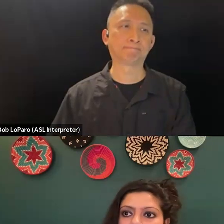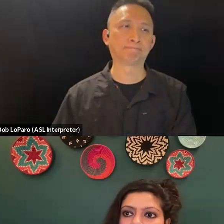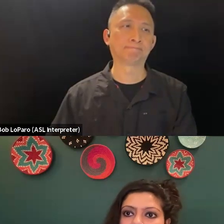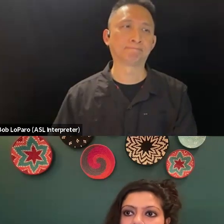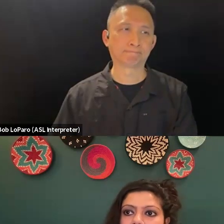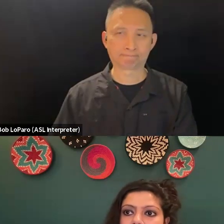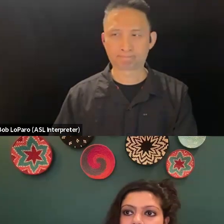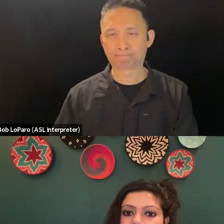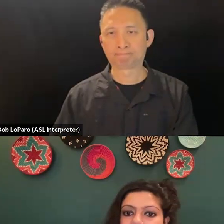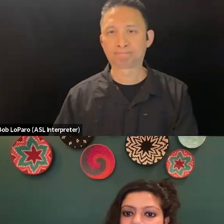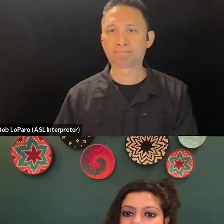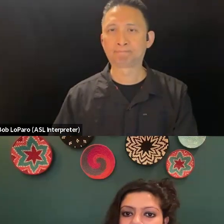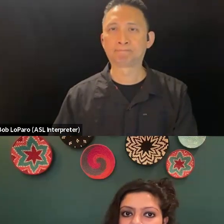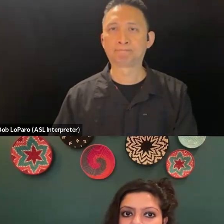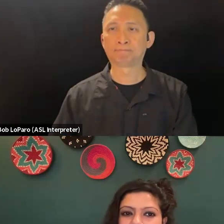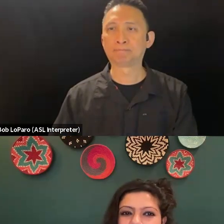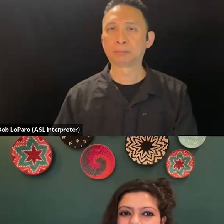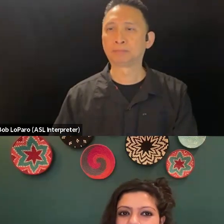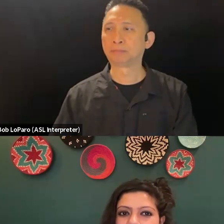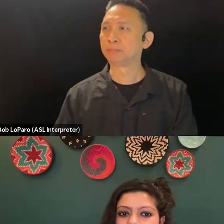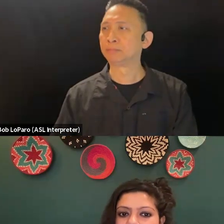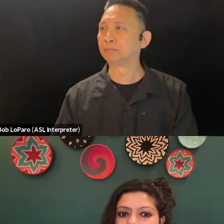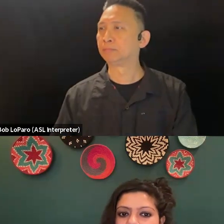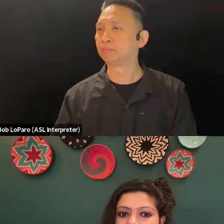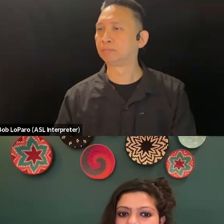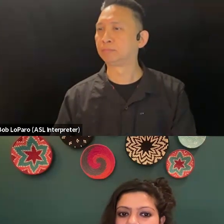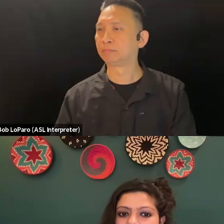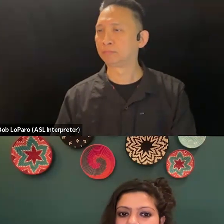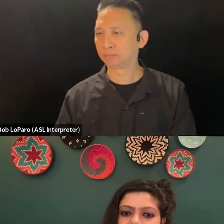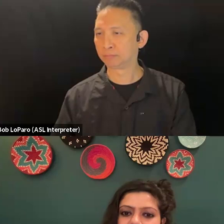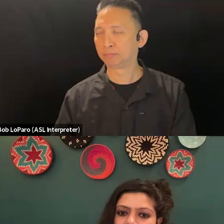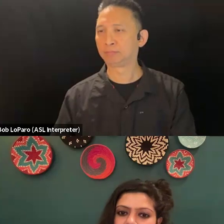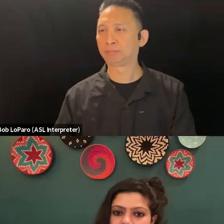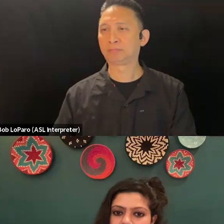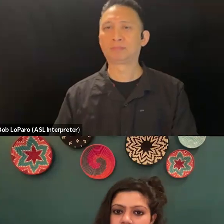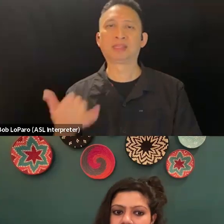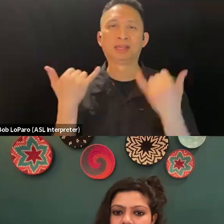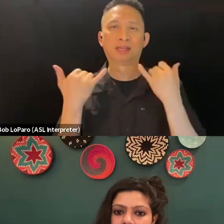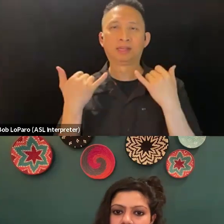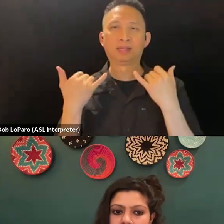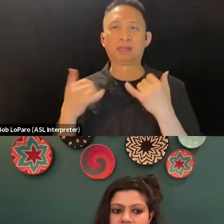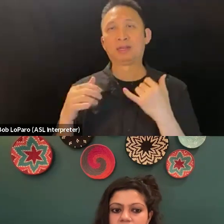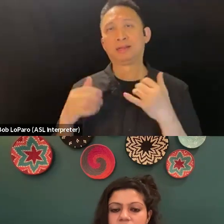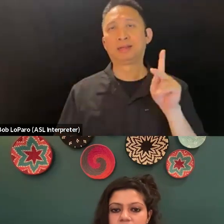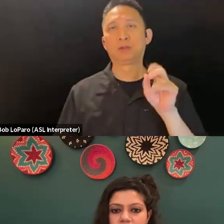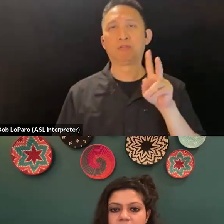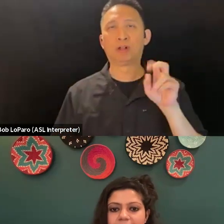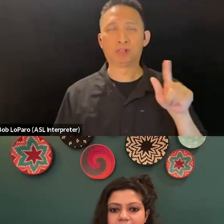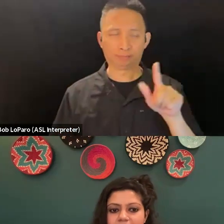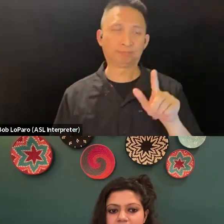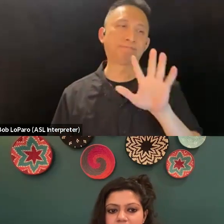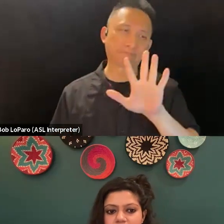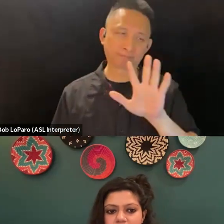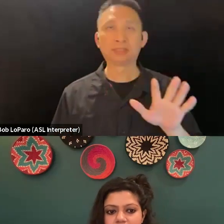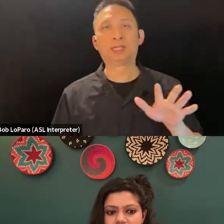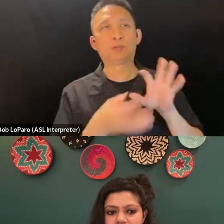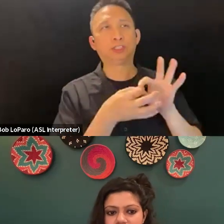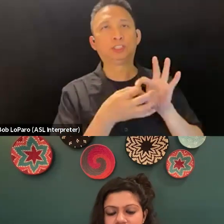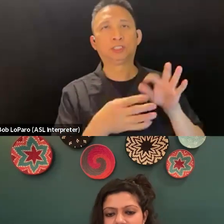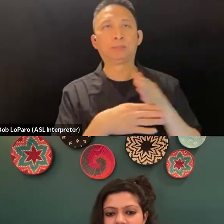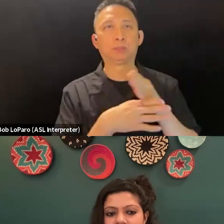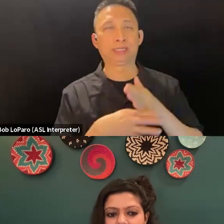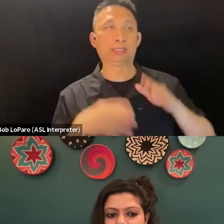accordingly kind of make nuggets of the film. That's the production end of it. Having said that, it sounds like I've sort of figured it out all out. Maybe none of these films, who knows,